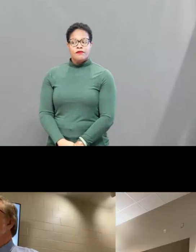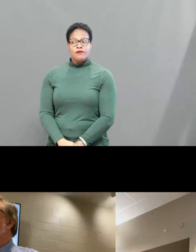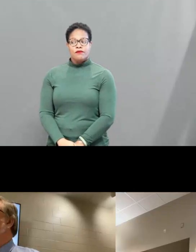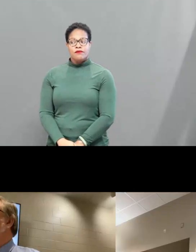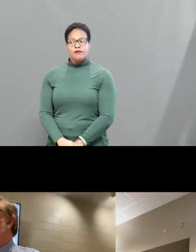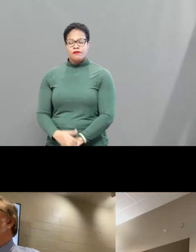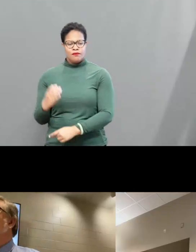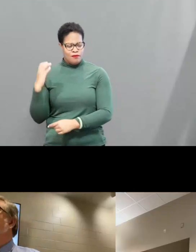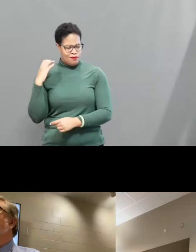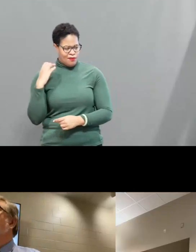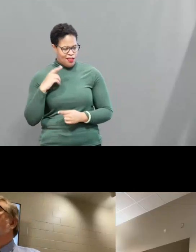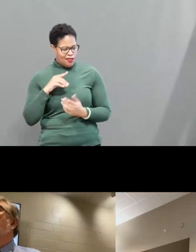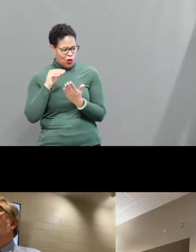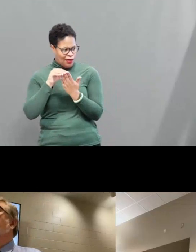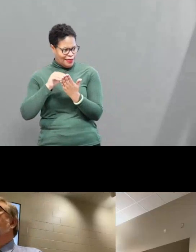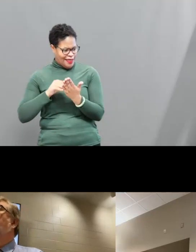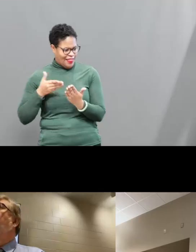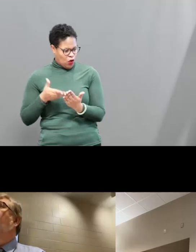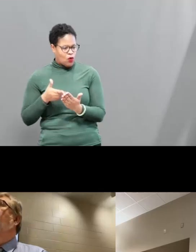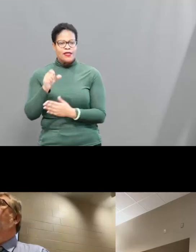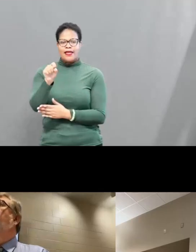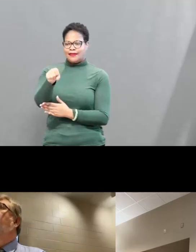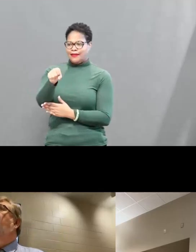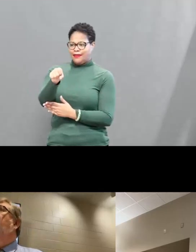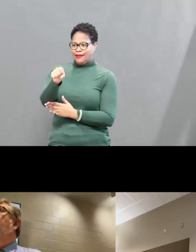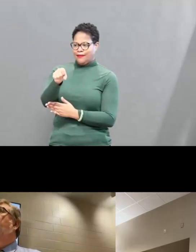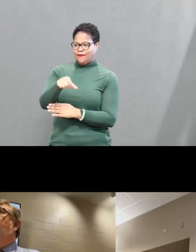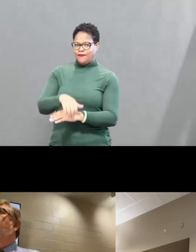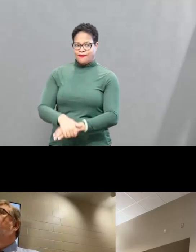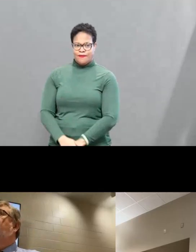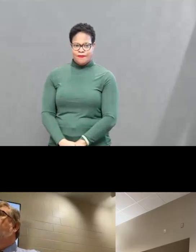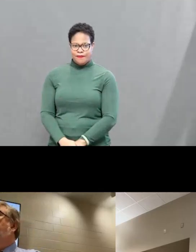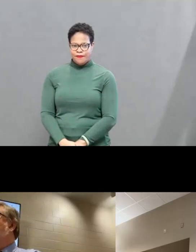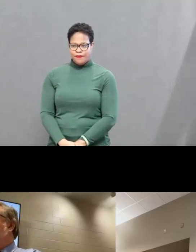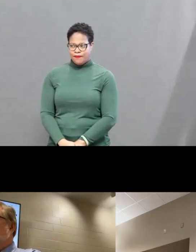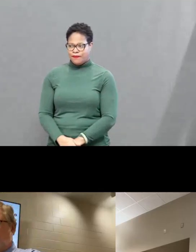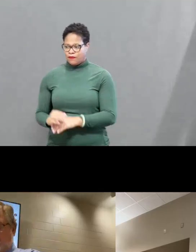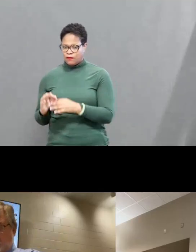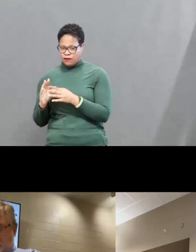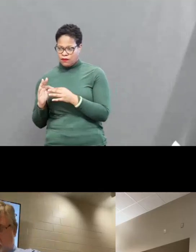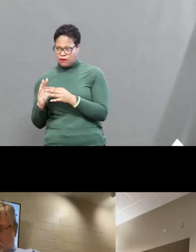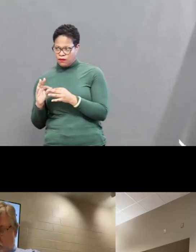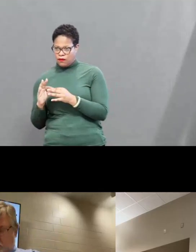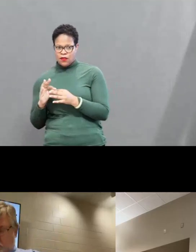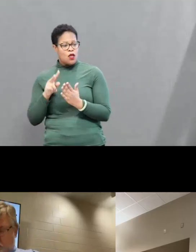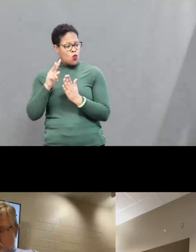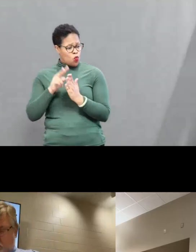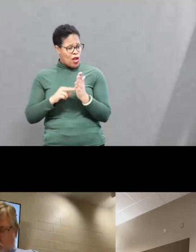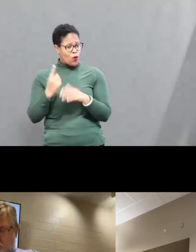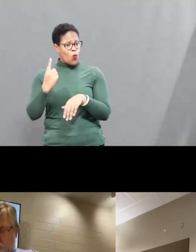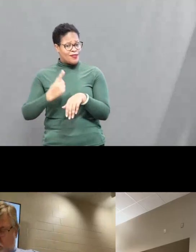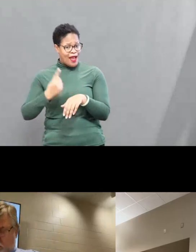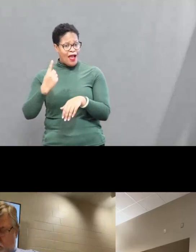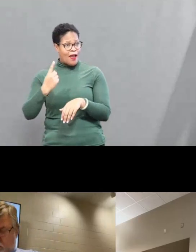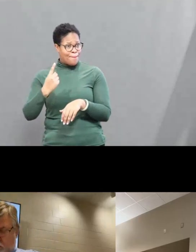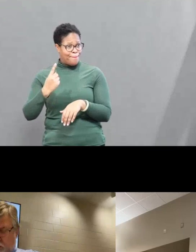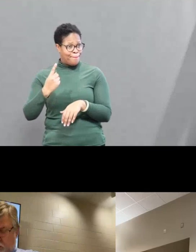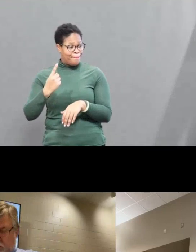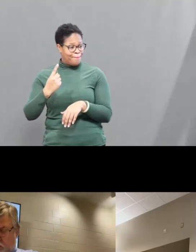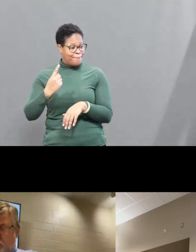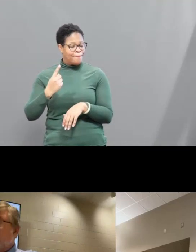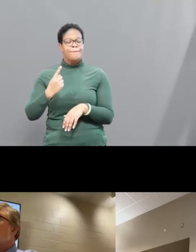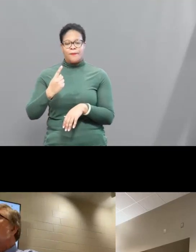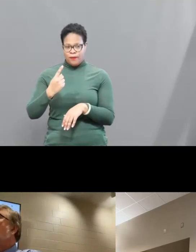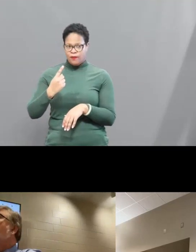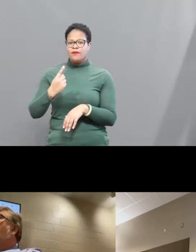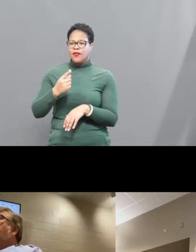And those are the ones that are listed here. Yes. Correct. Yeah, just in red one taxes. Went down rate. So